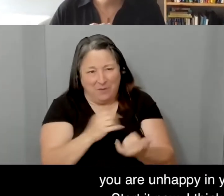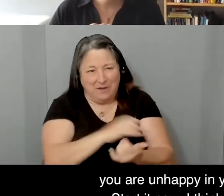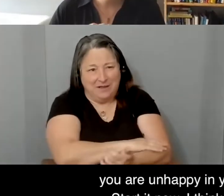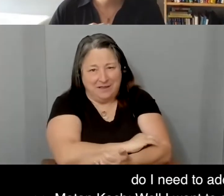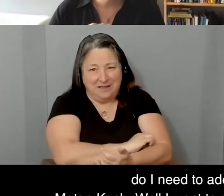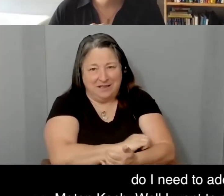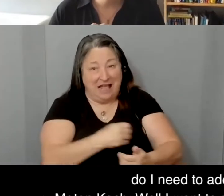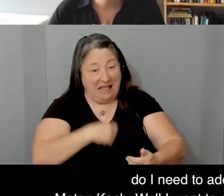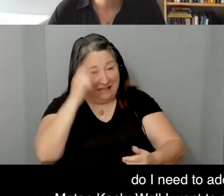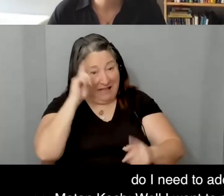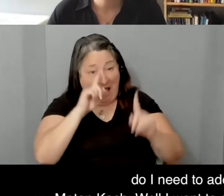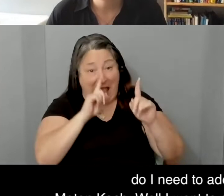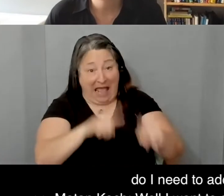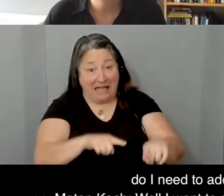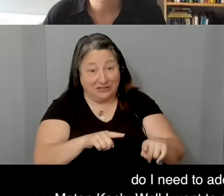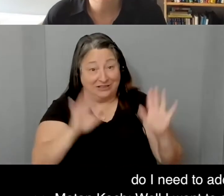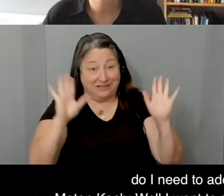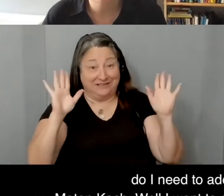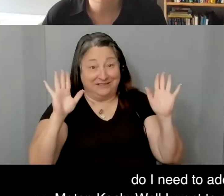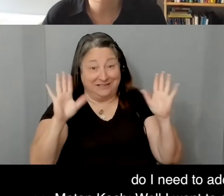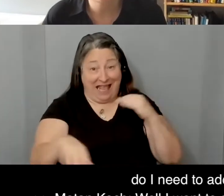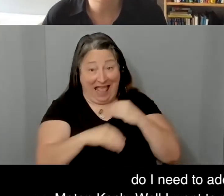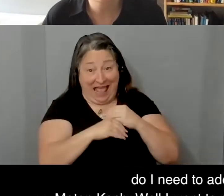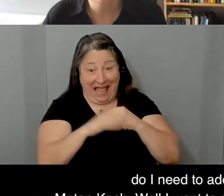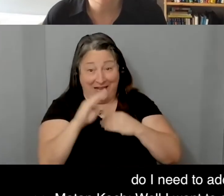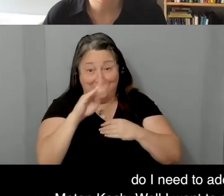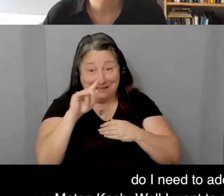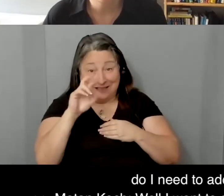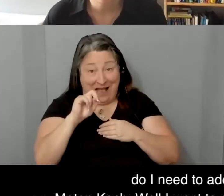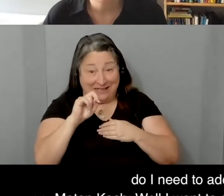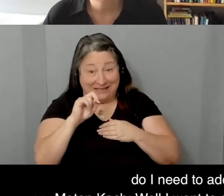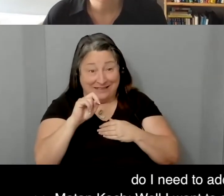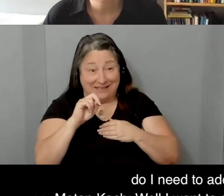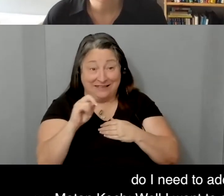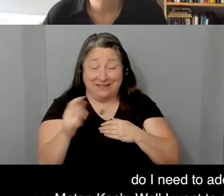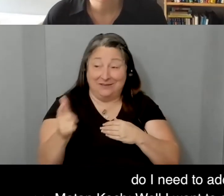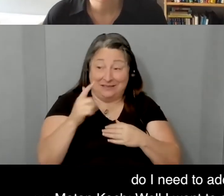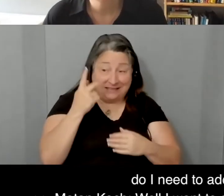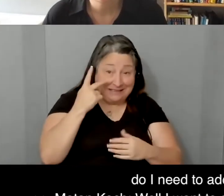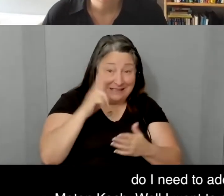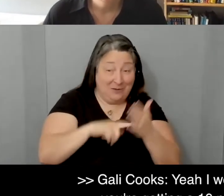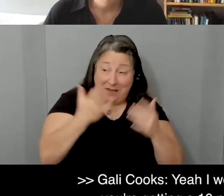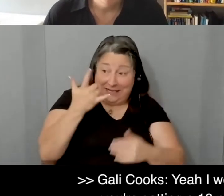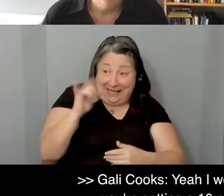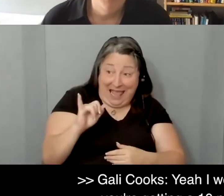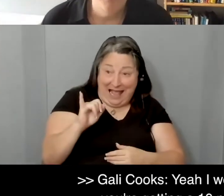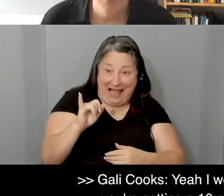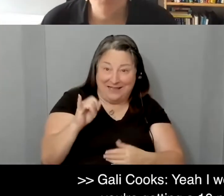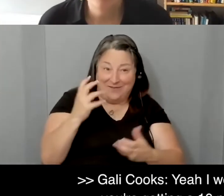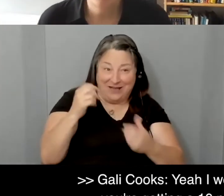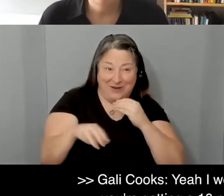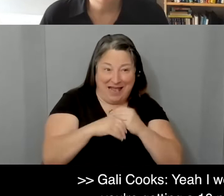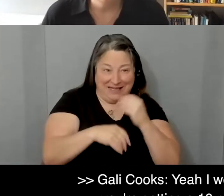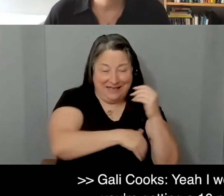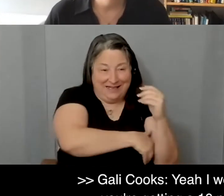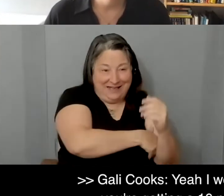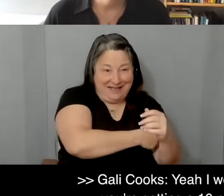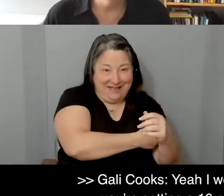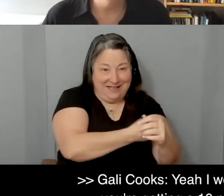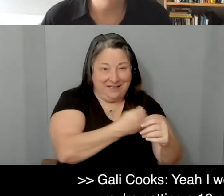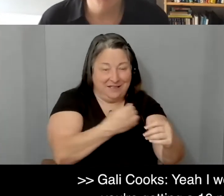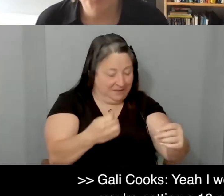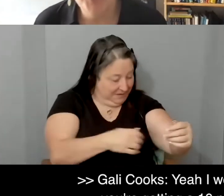all. I need to add anything else, Matan? Well, I want to see what Gali might have to add to the. Yeah, I would agree with